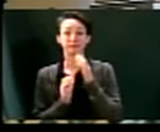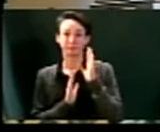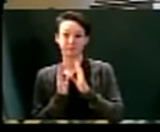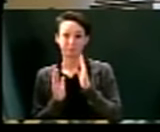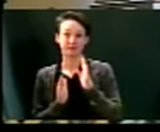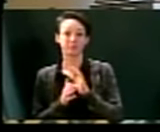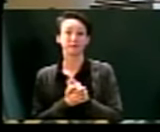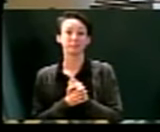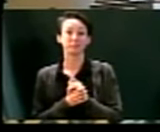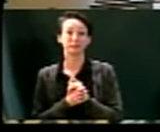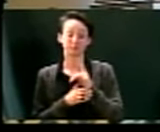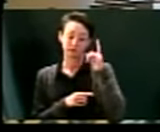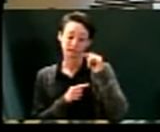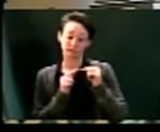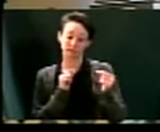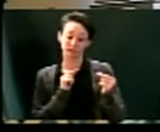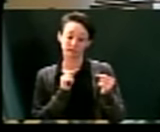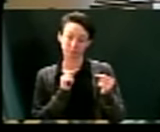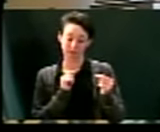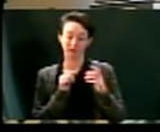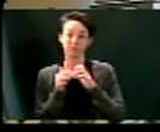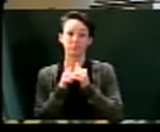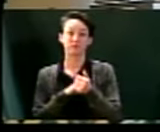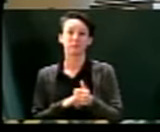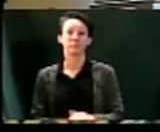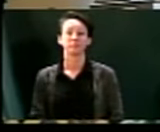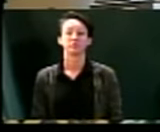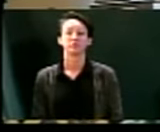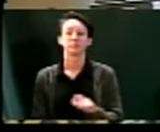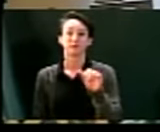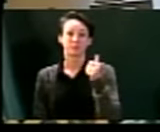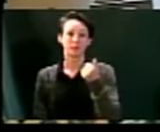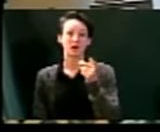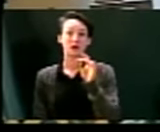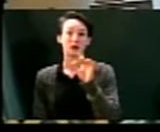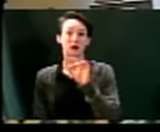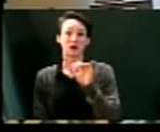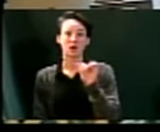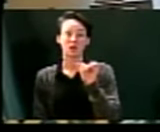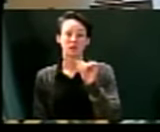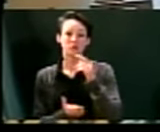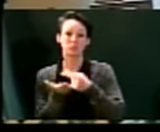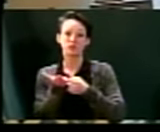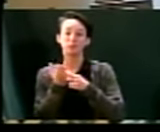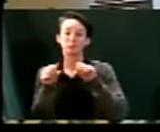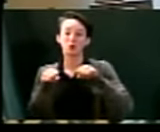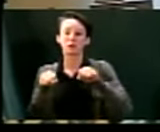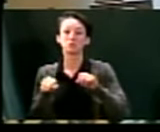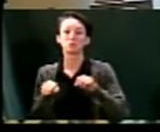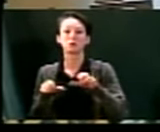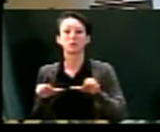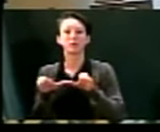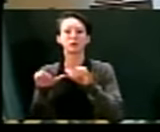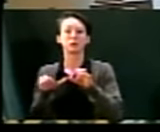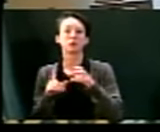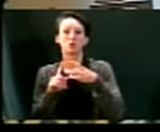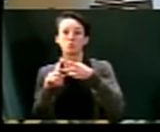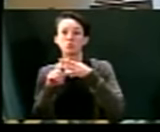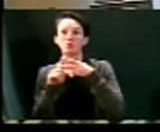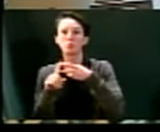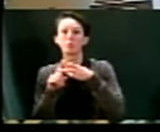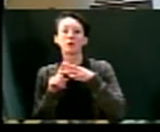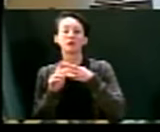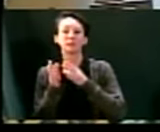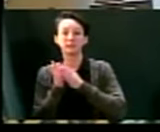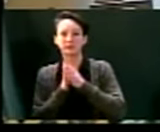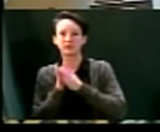aye. Aye. All opposed, motion carries. 10A, discussion and possible action on recruitment incentives up to $24,000